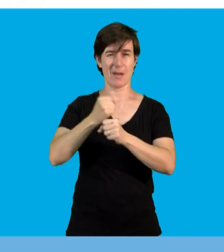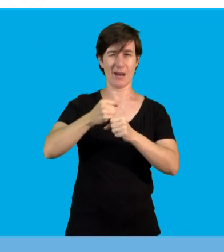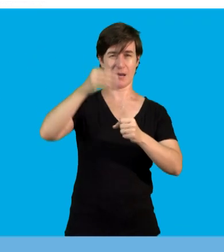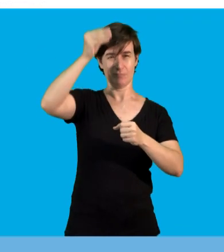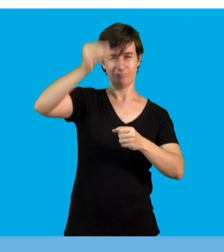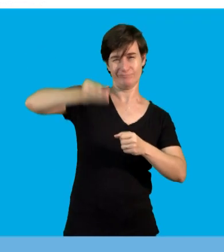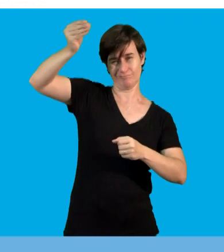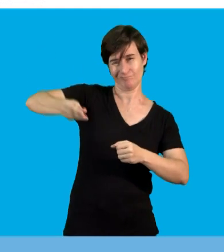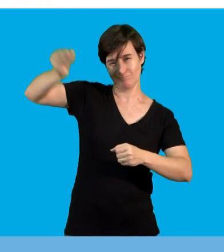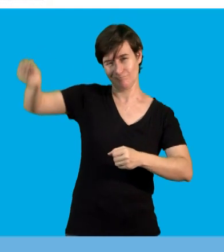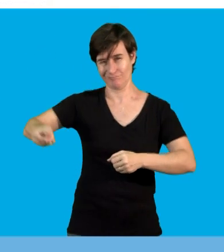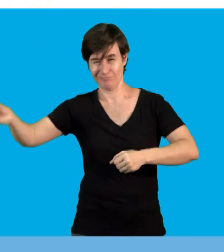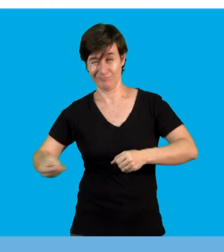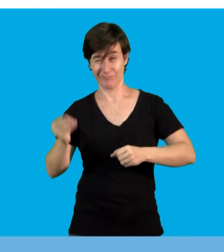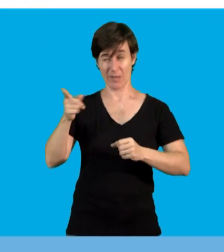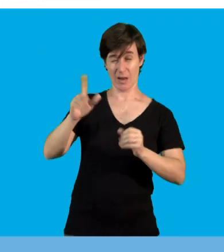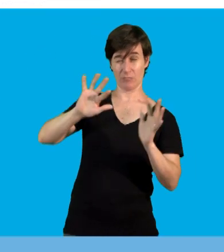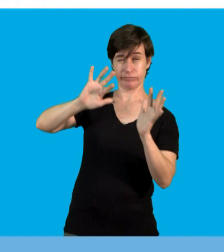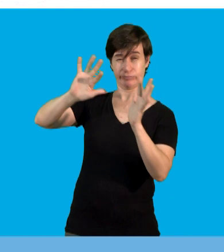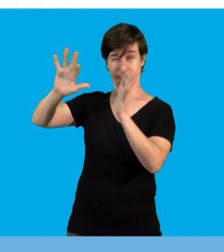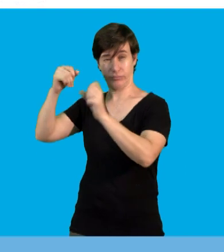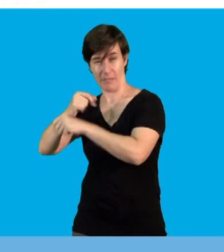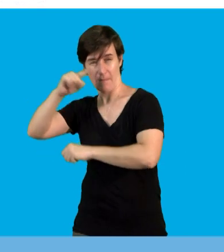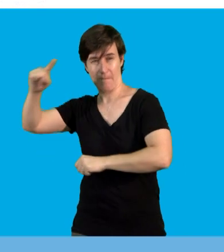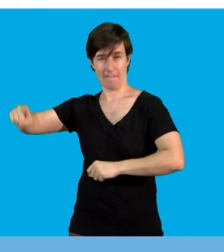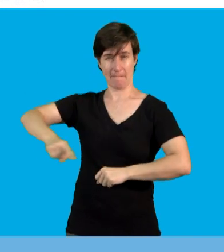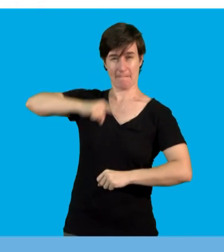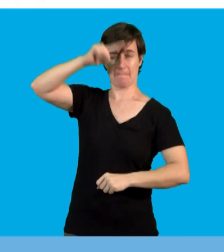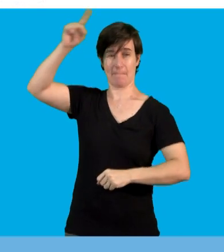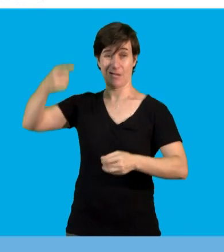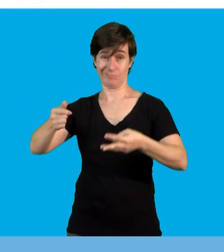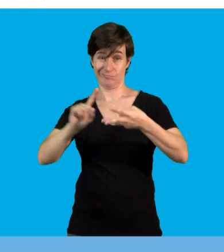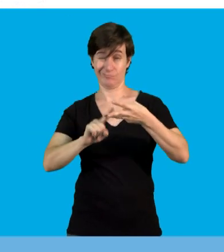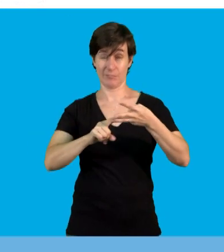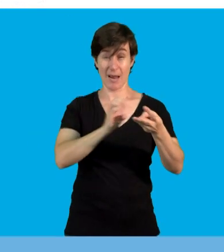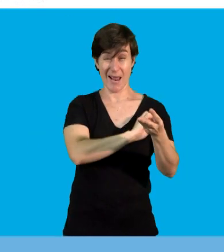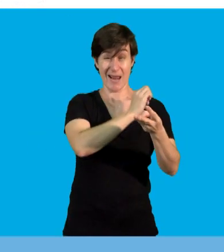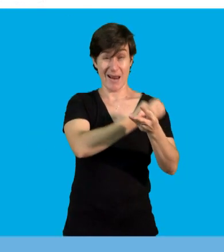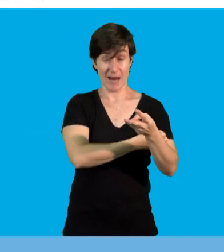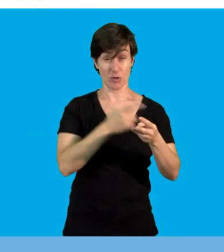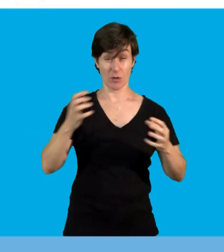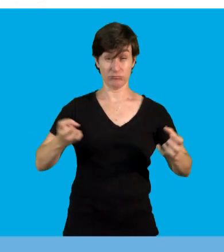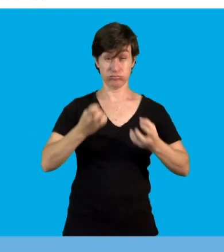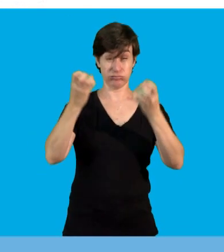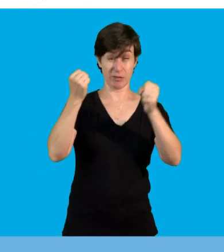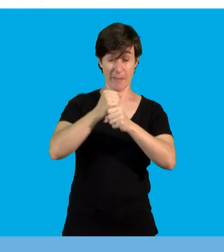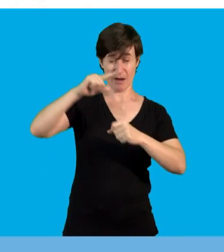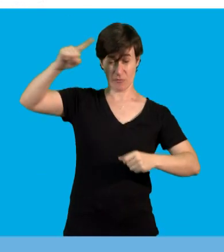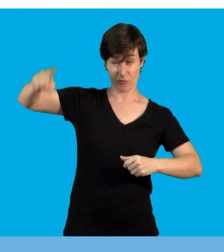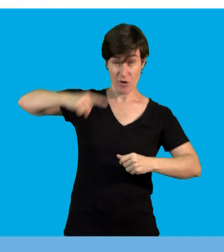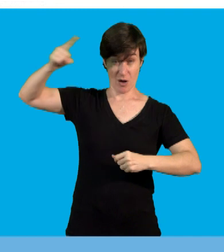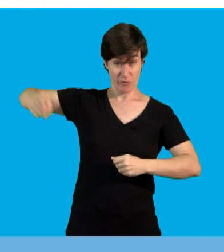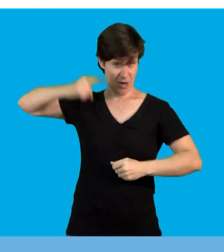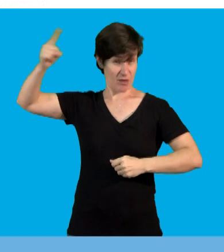the steam spins the turbine. So as this gas, it is moving and then going into the turbine, it is going to be